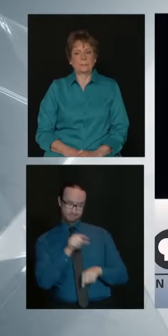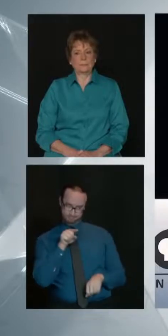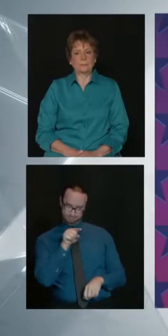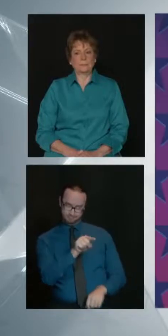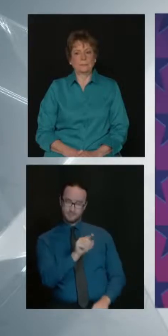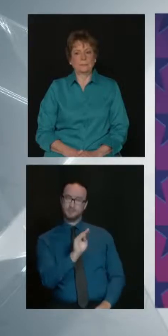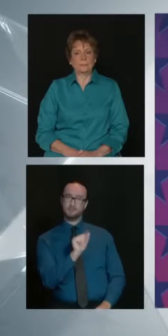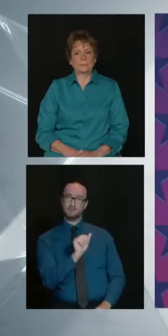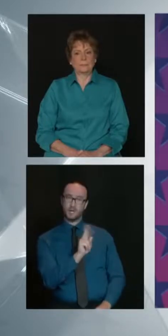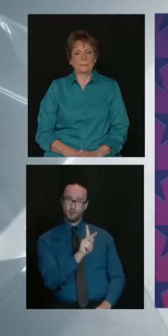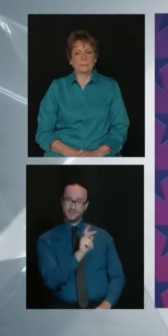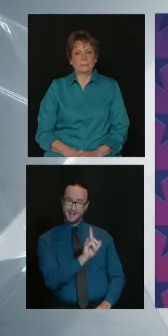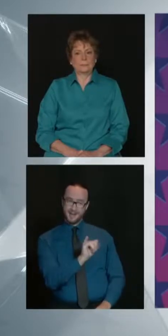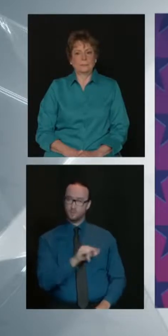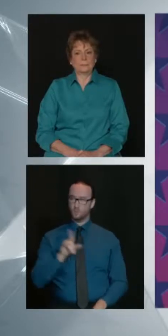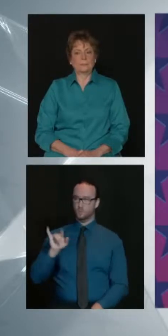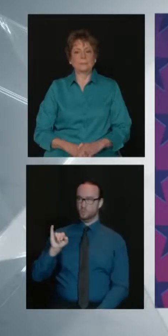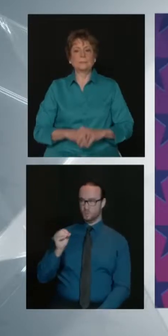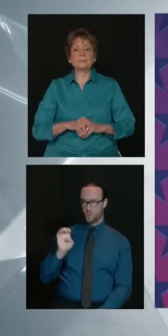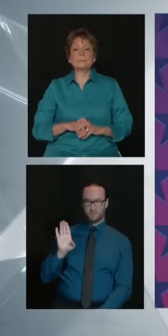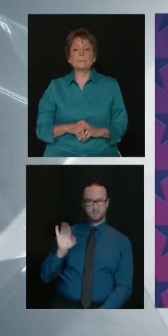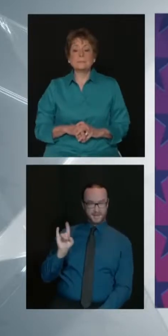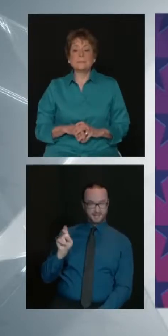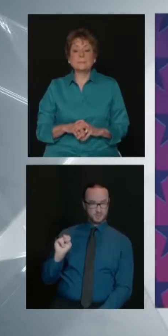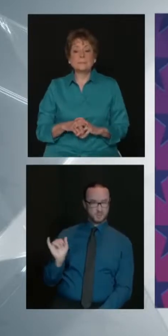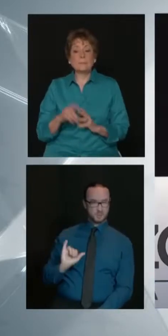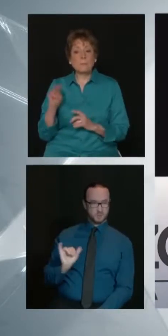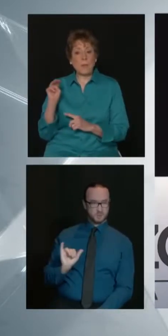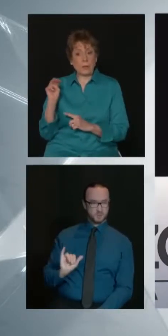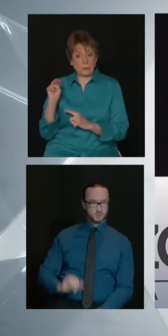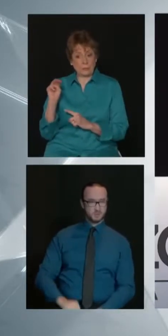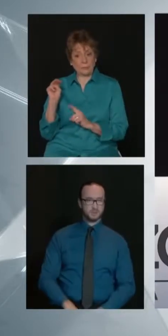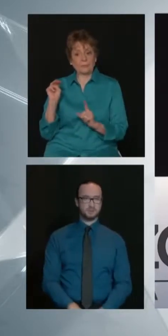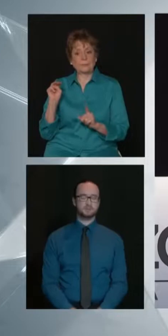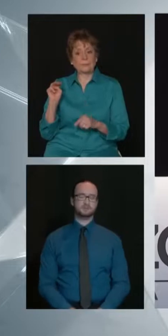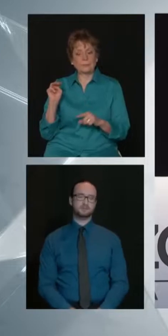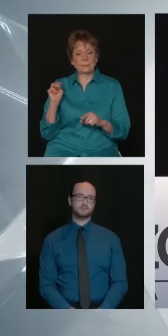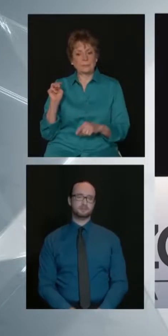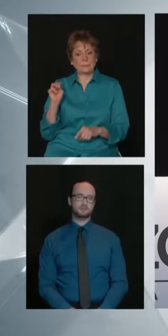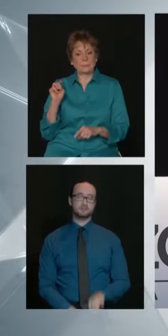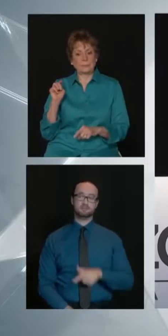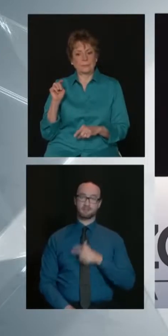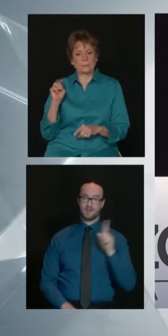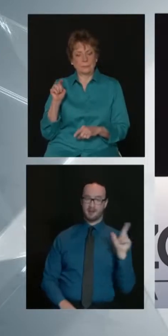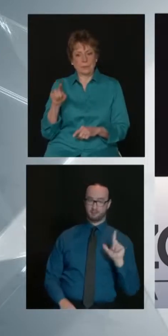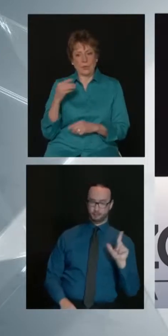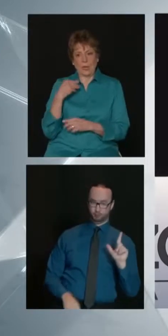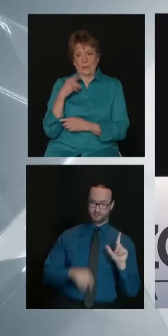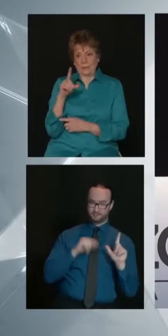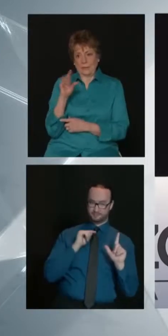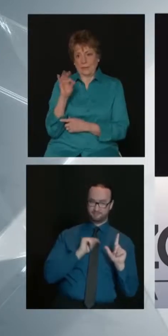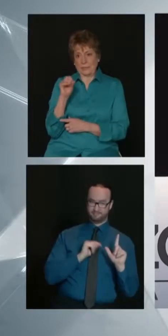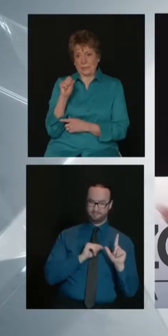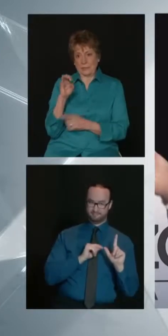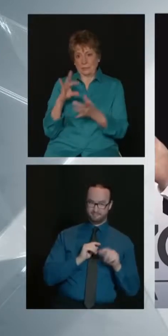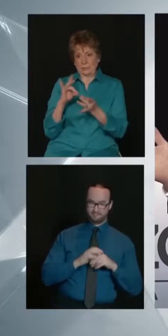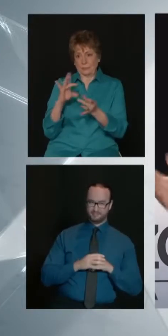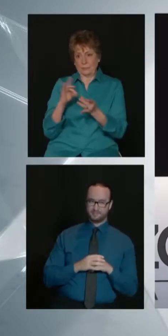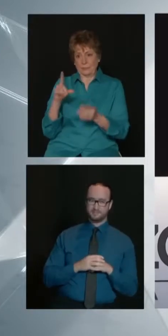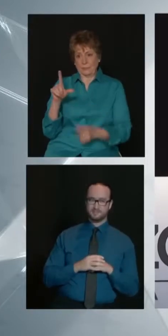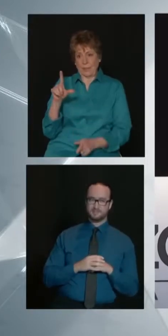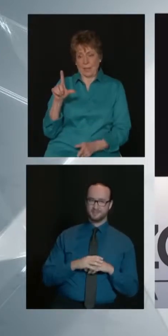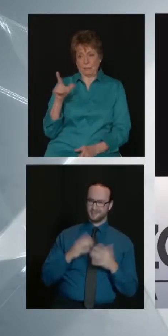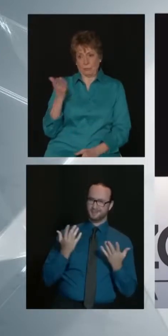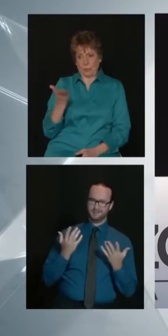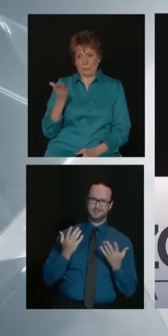Victor, 90 seconds. Inflation, what's going on? Look, people are hurting right now. Inflation hurts the poor the worst. It's a tax